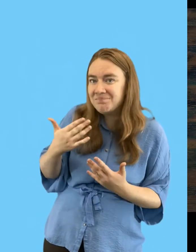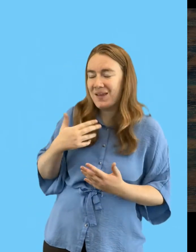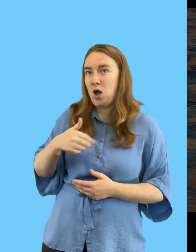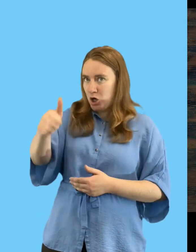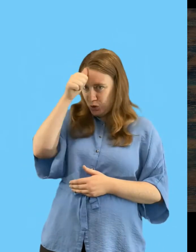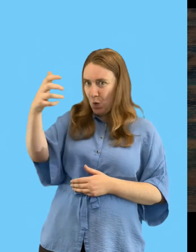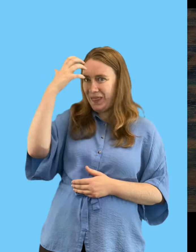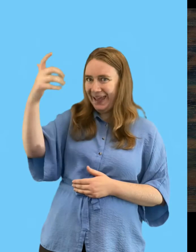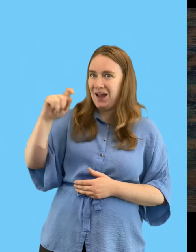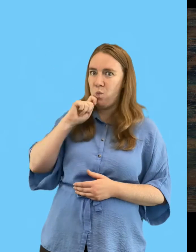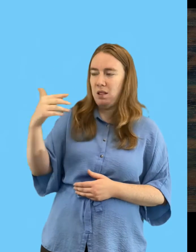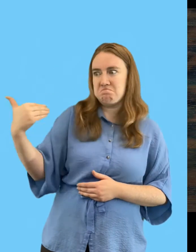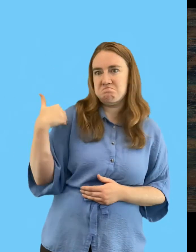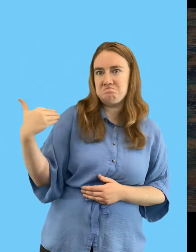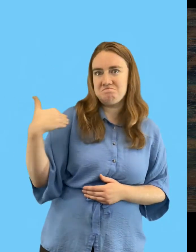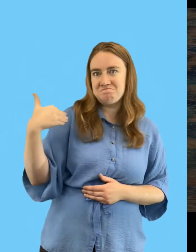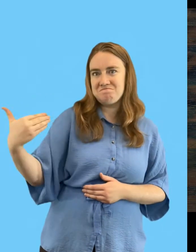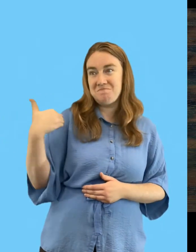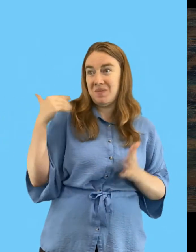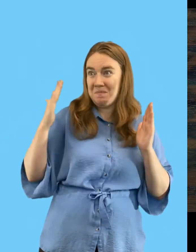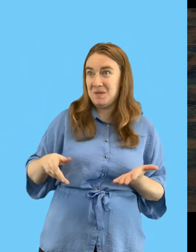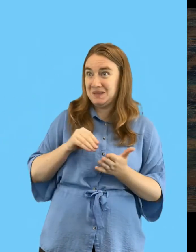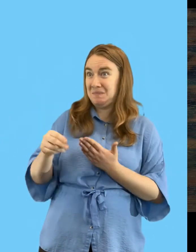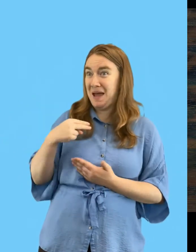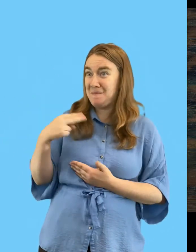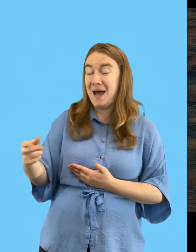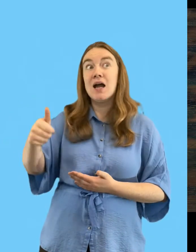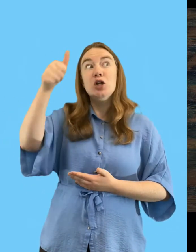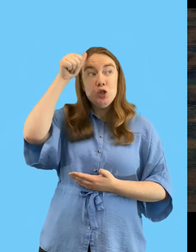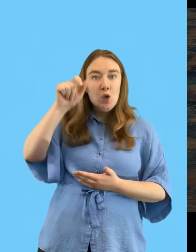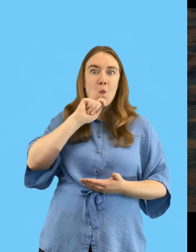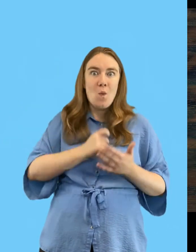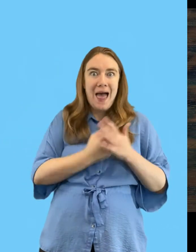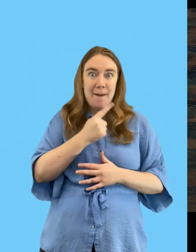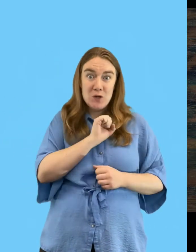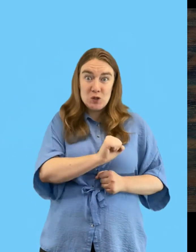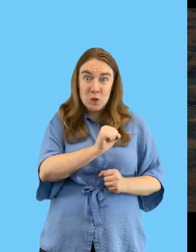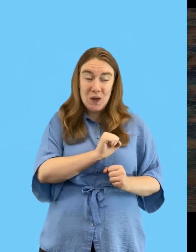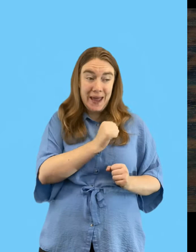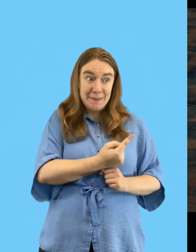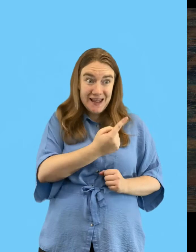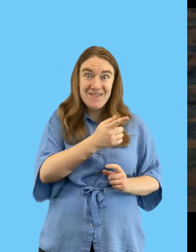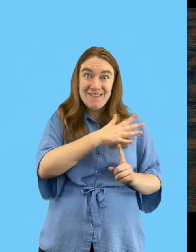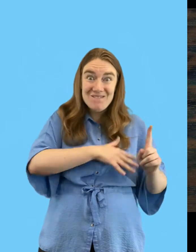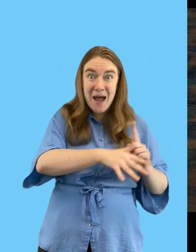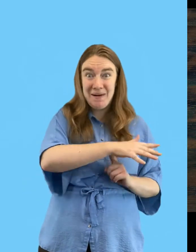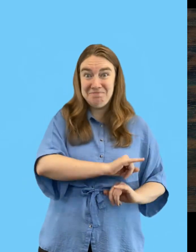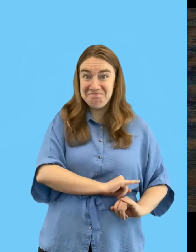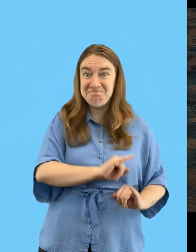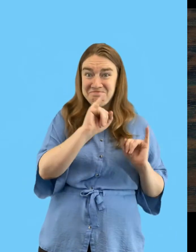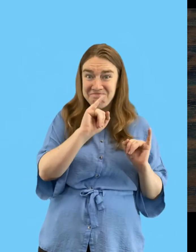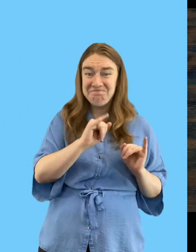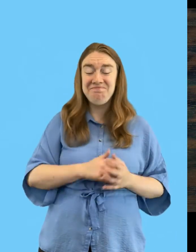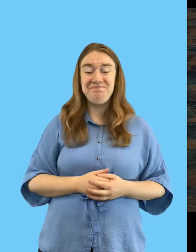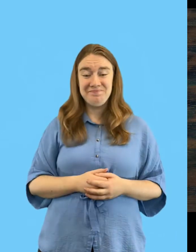was coming, and he knew the consequences for him and his family would be terrible. No wonder